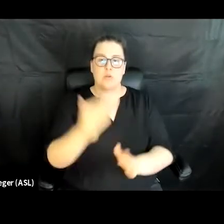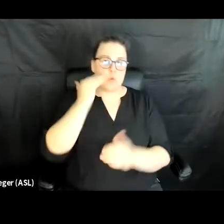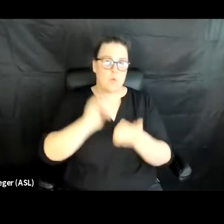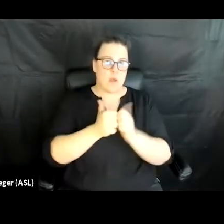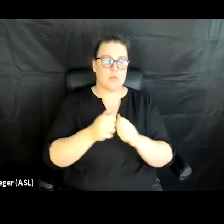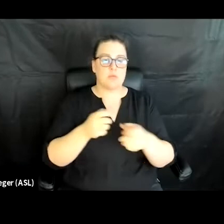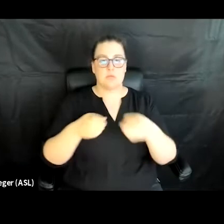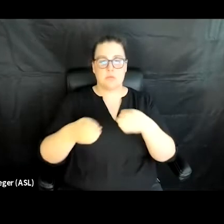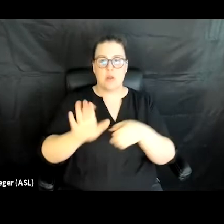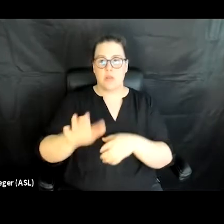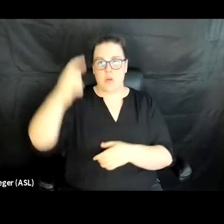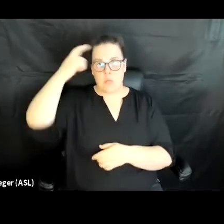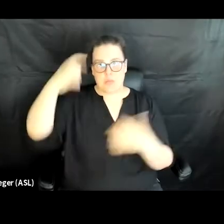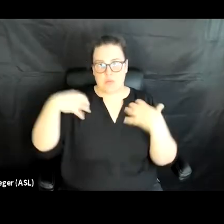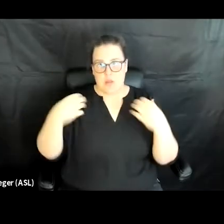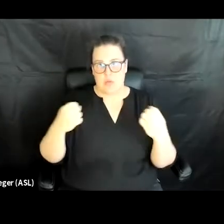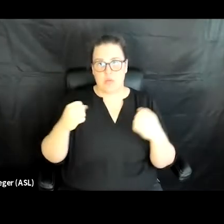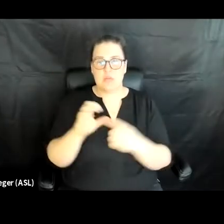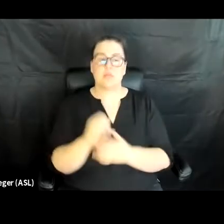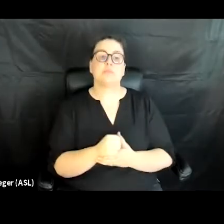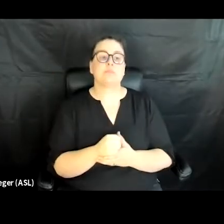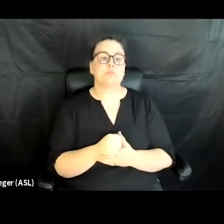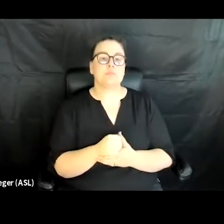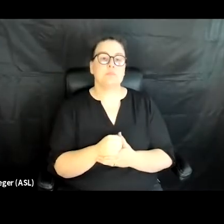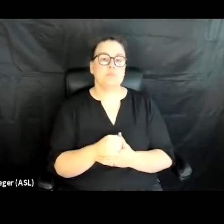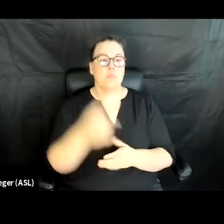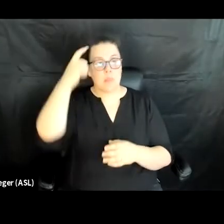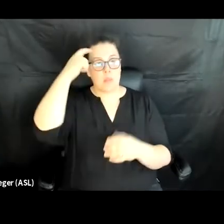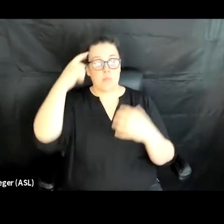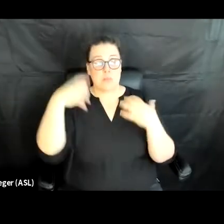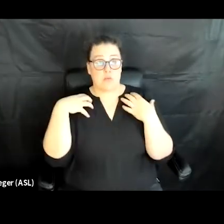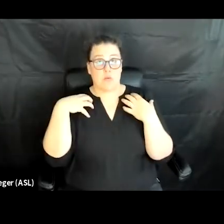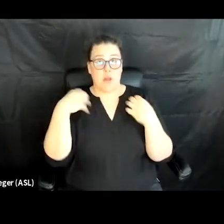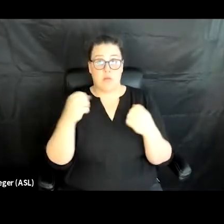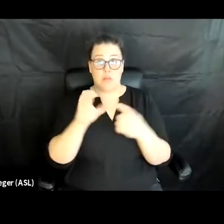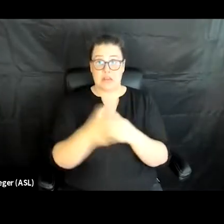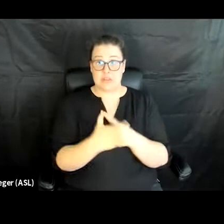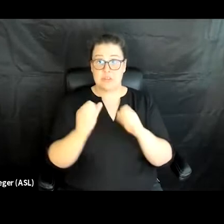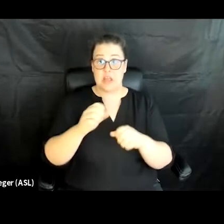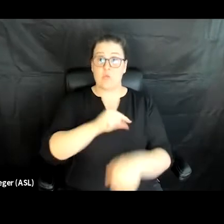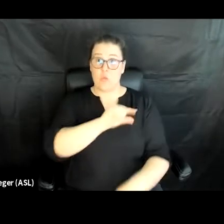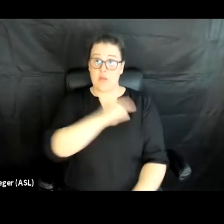needs. Mental health conditions, as I had noted before, can qualify as a disability if they